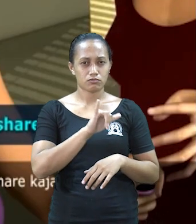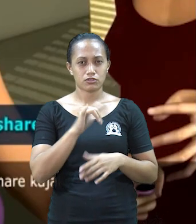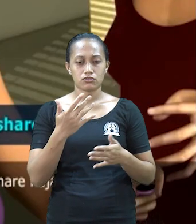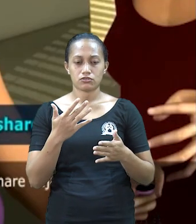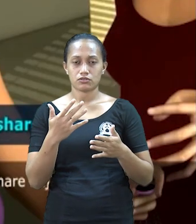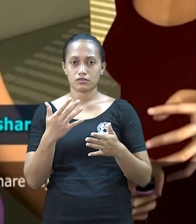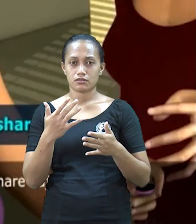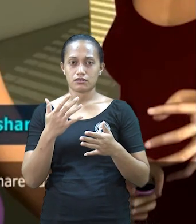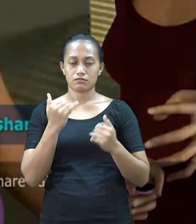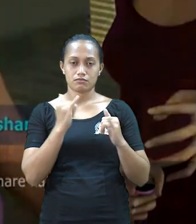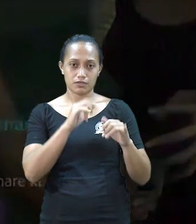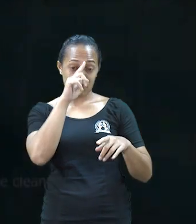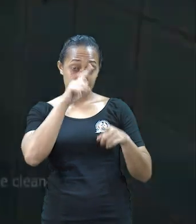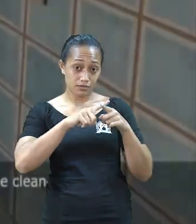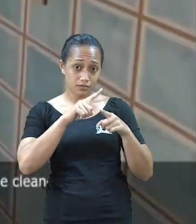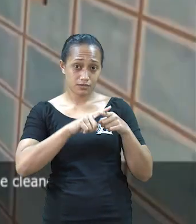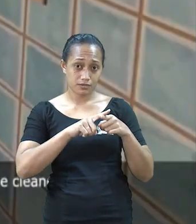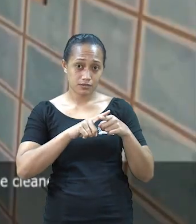to infection.